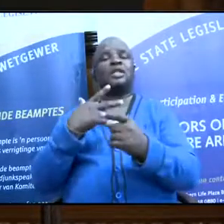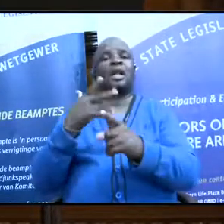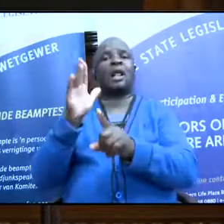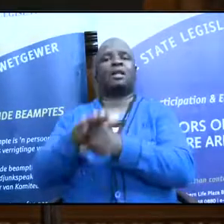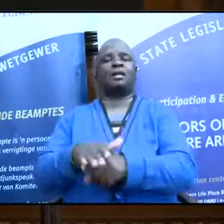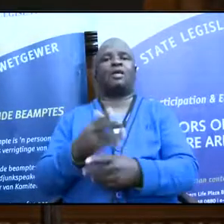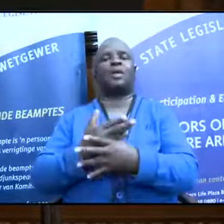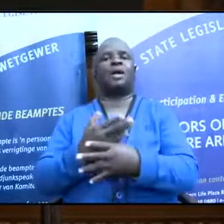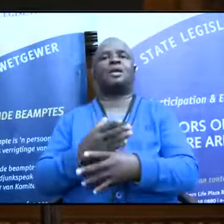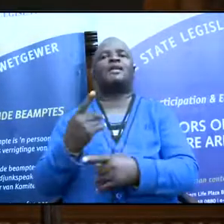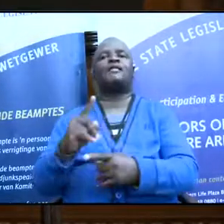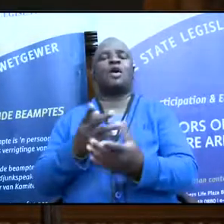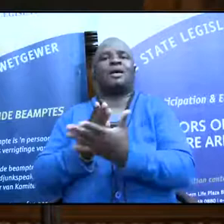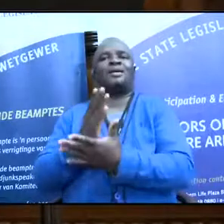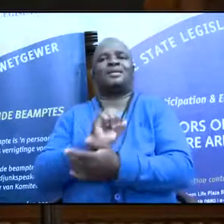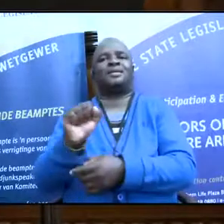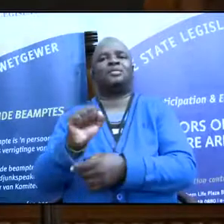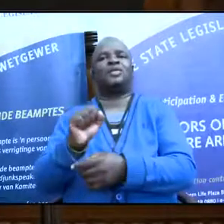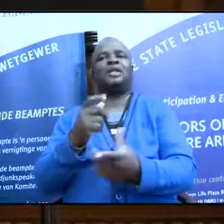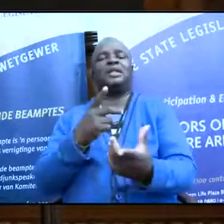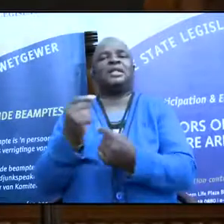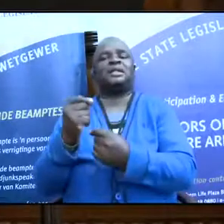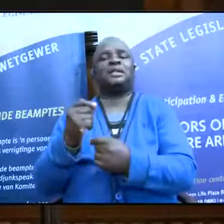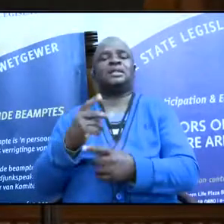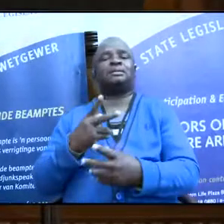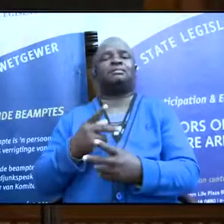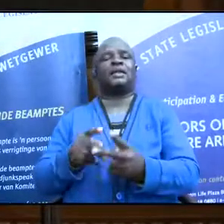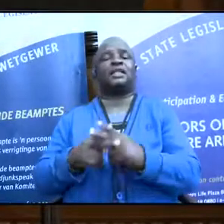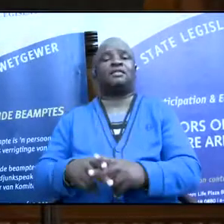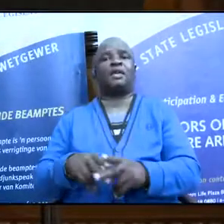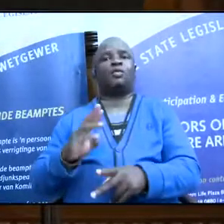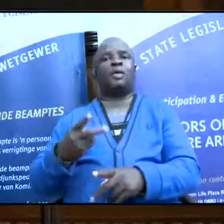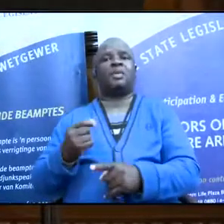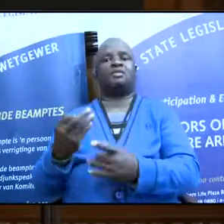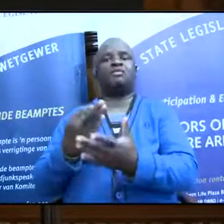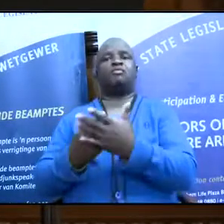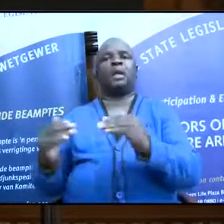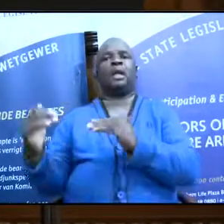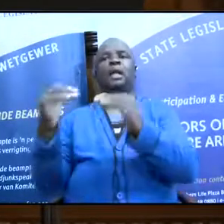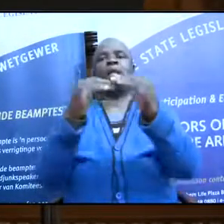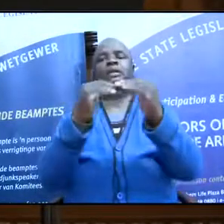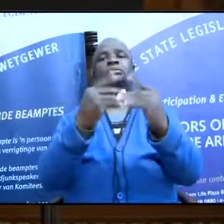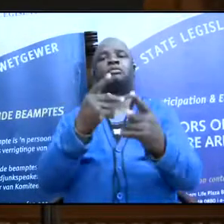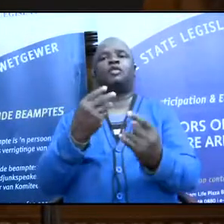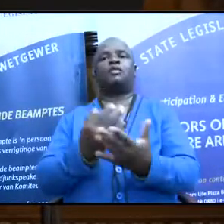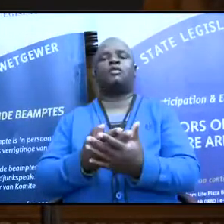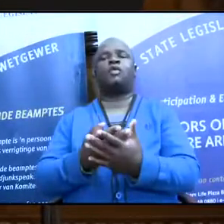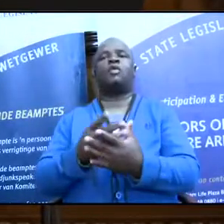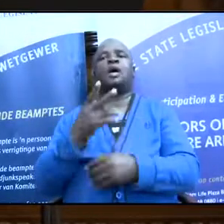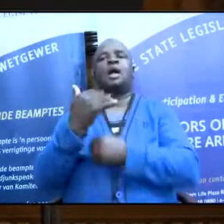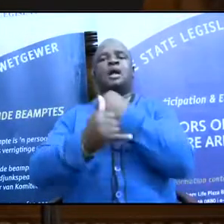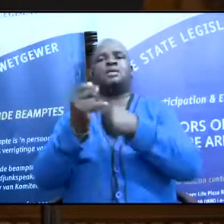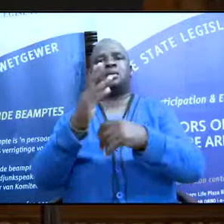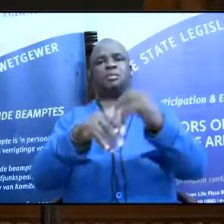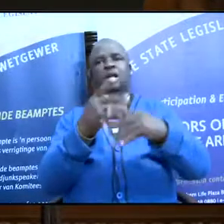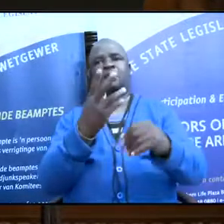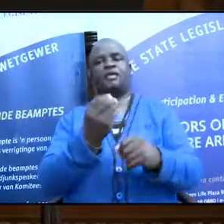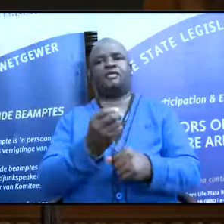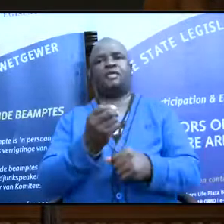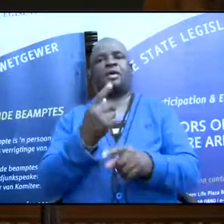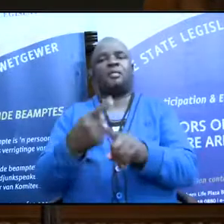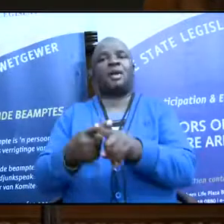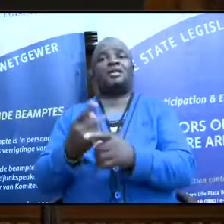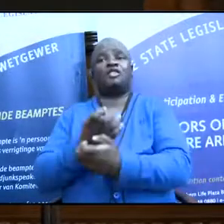right and made it difficult for women to become equal participants in the building of our country and the